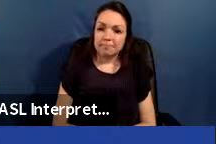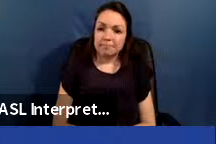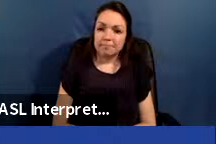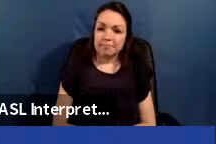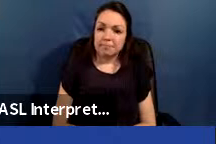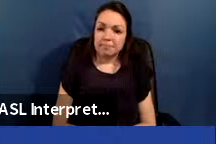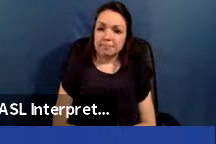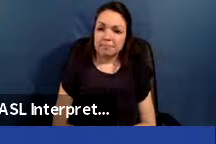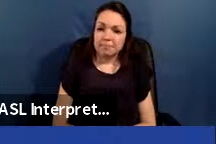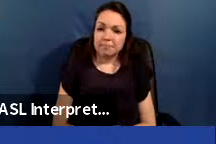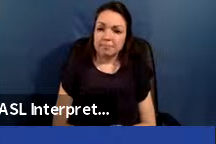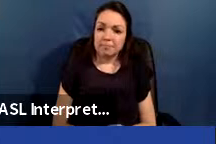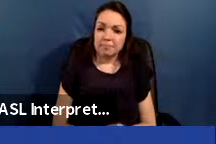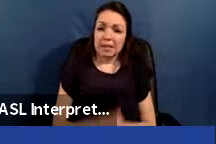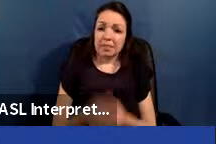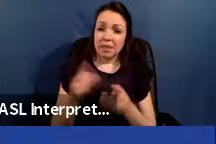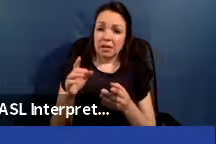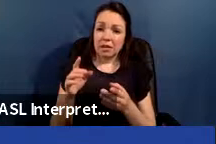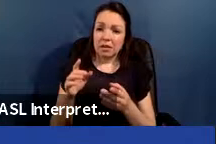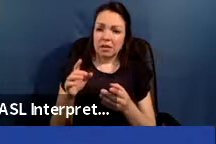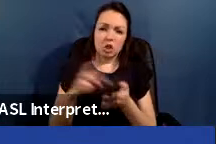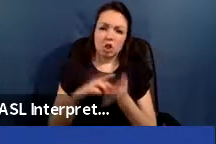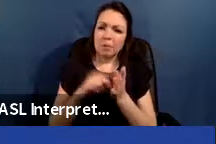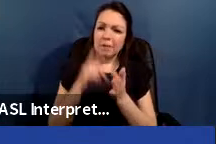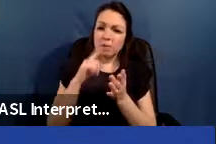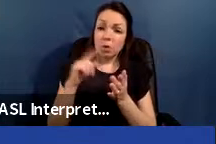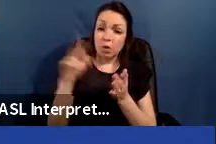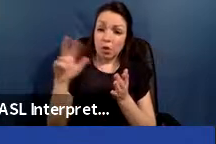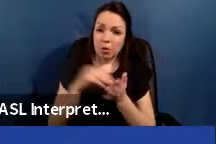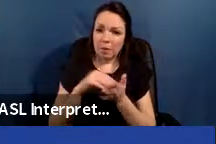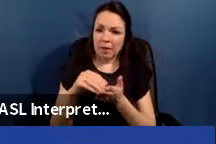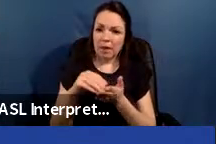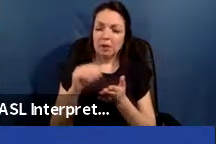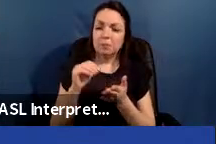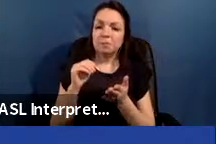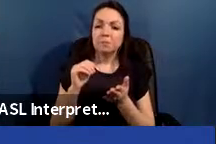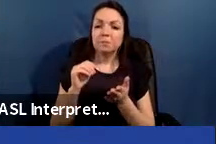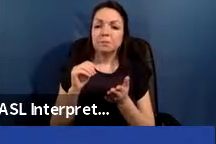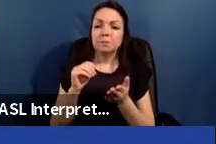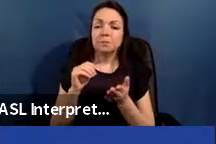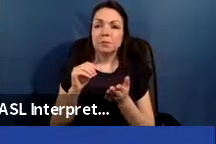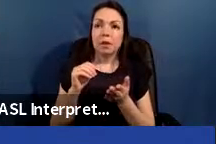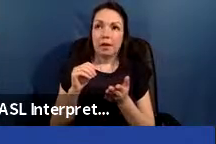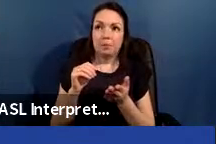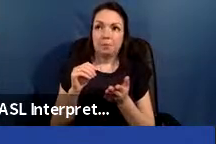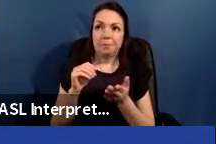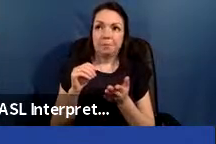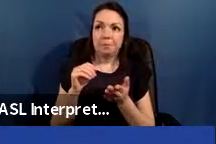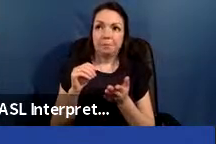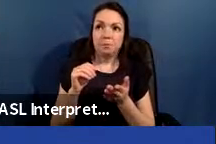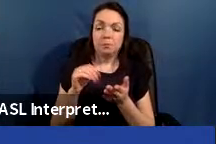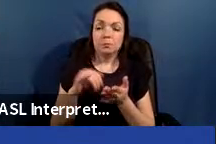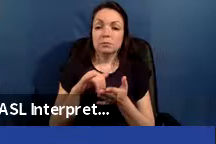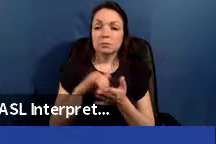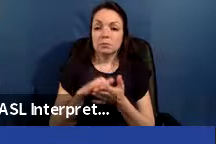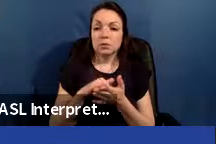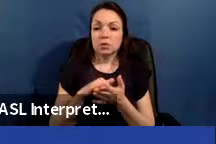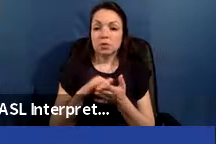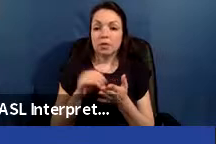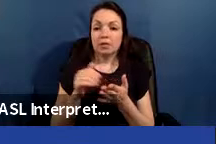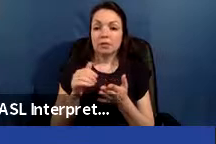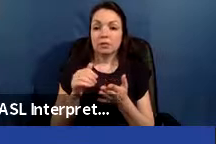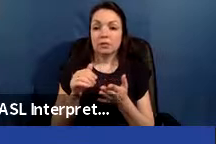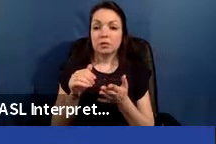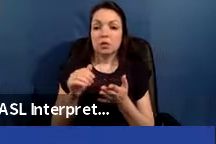the deferred needs for the 3 million. So yeah, I mean, it's essentially, you've got MEP, you've